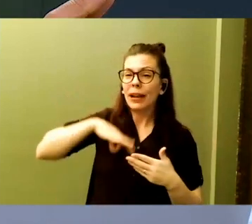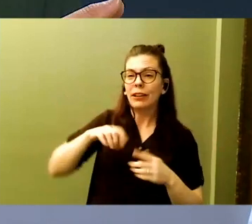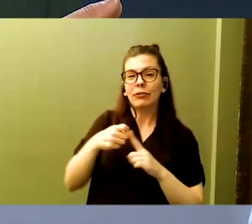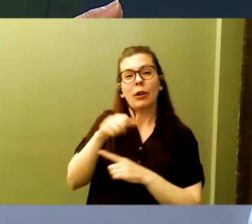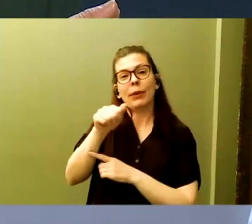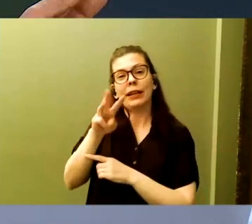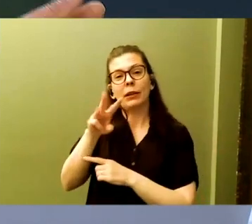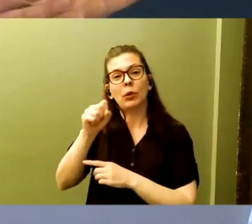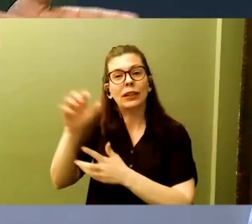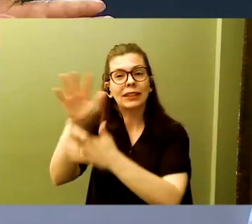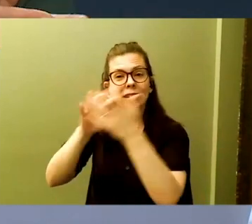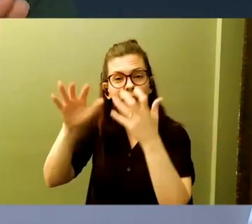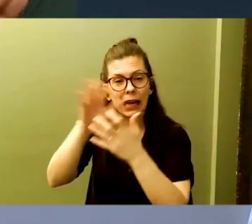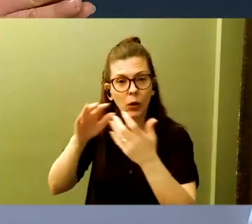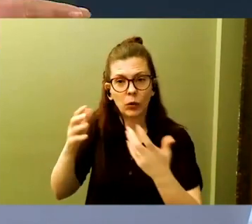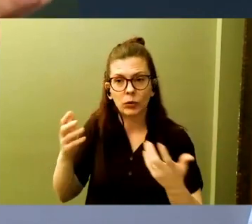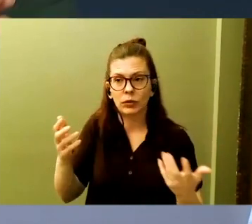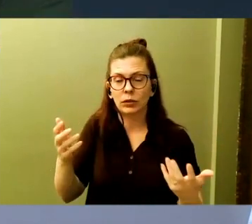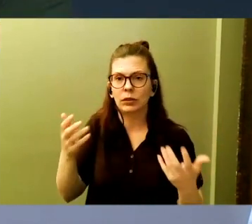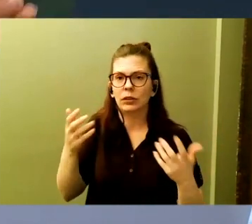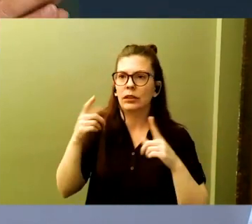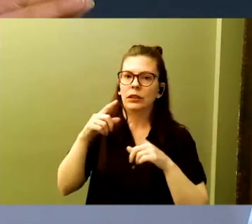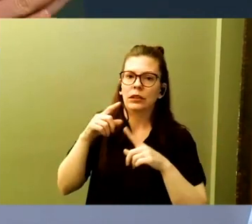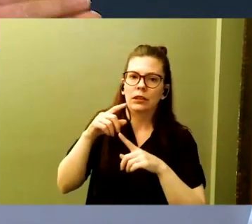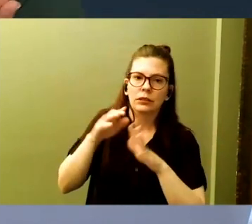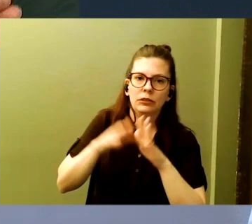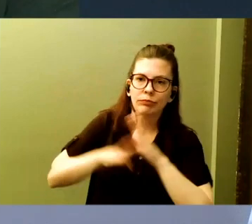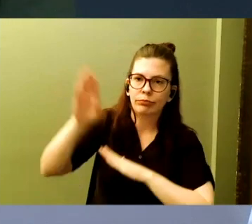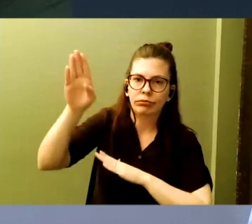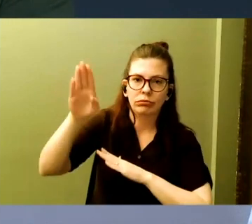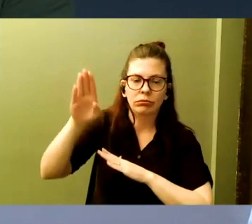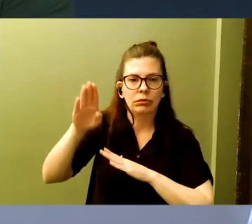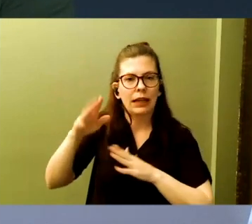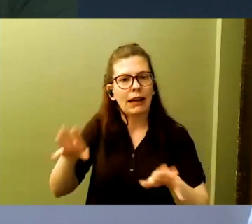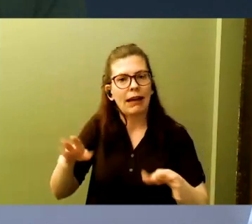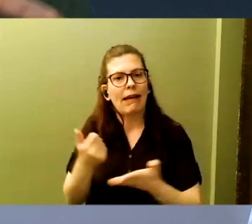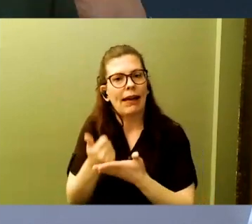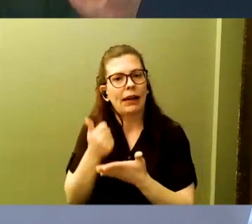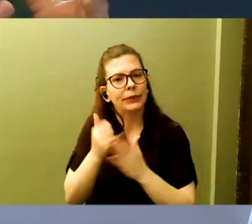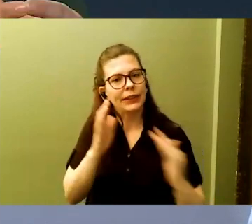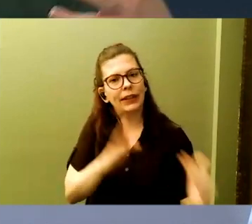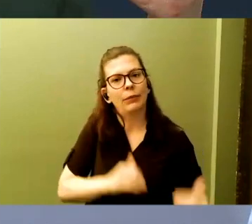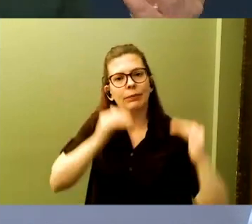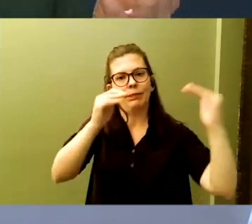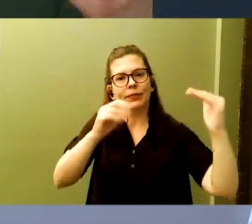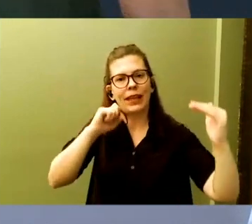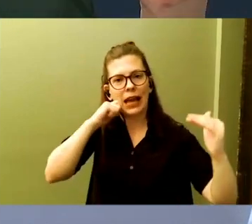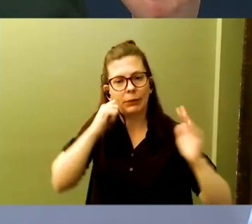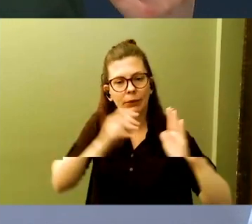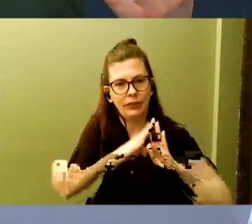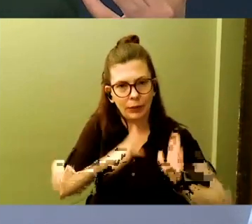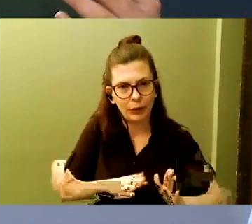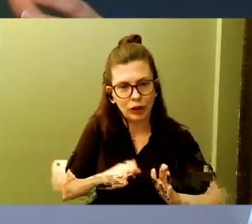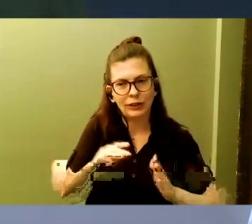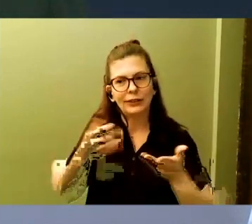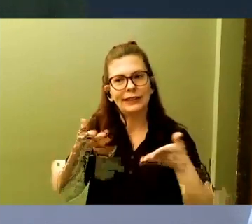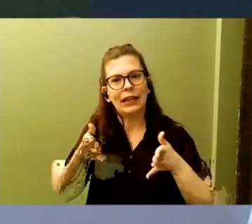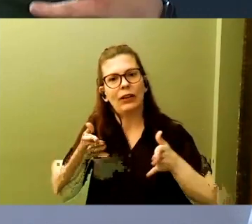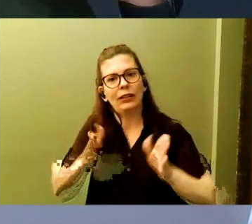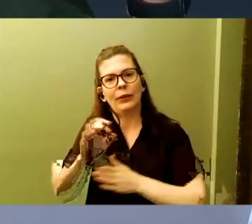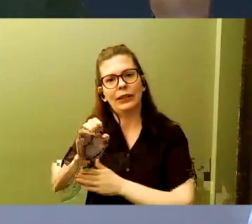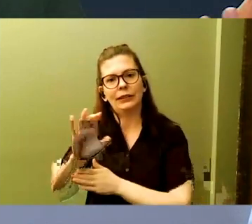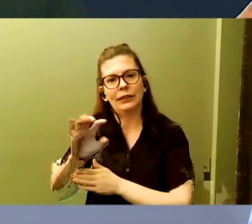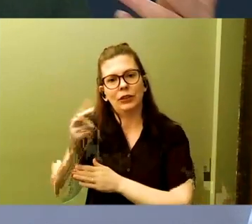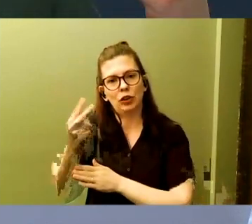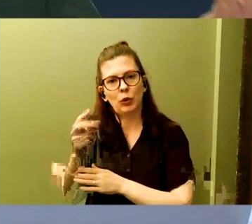kind of transcend to Apple developers now with EC2 Mac instances. And this is a benefit that is consistent across both